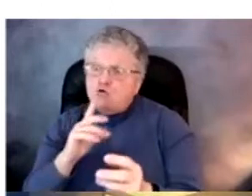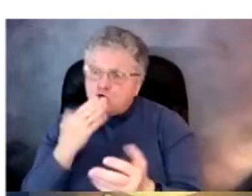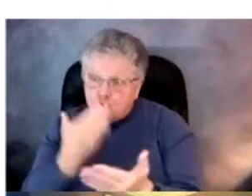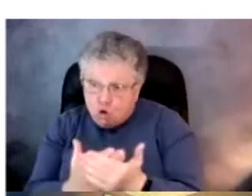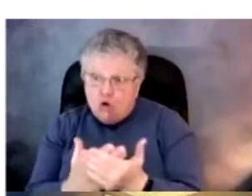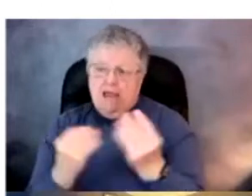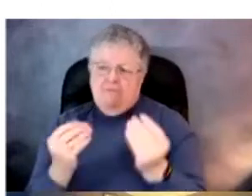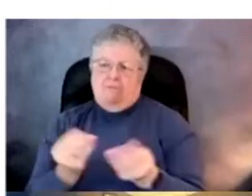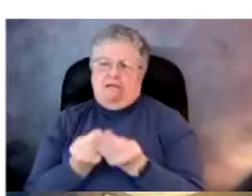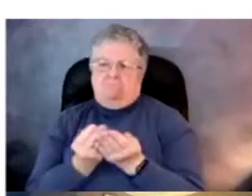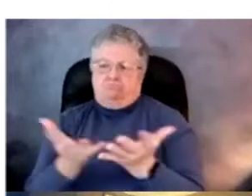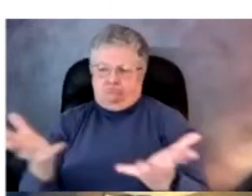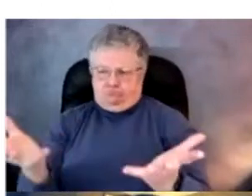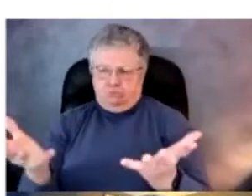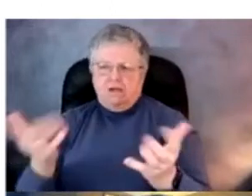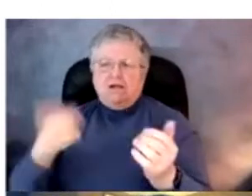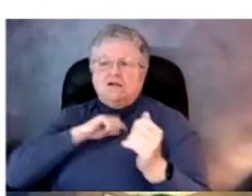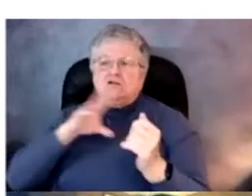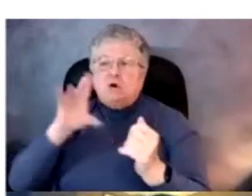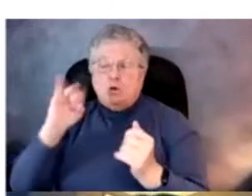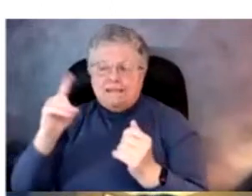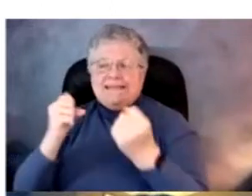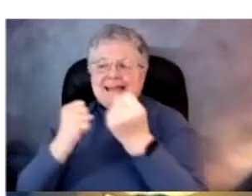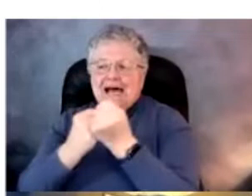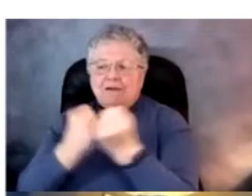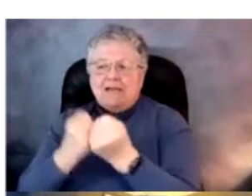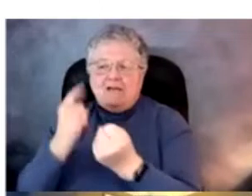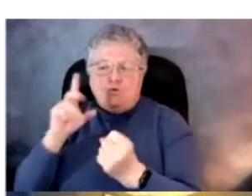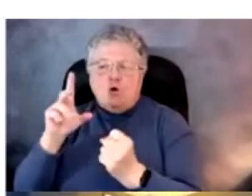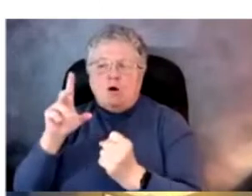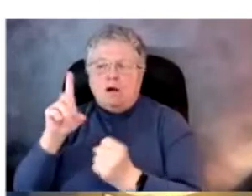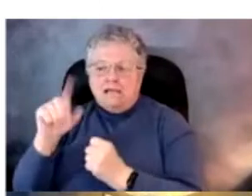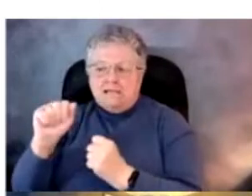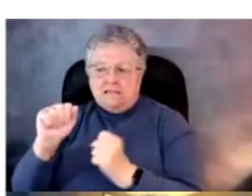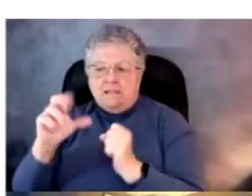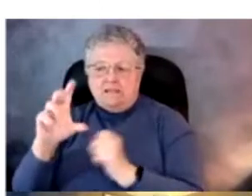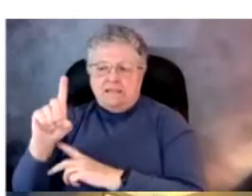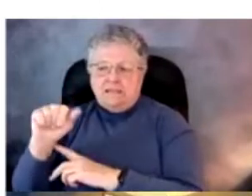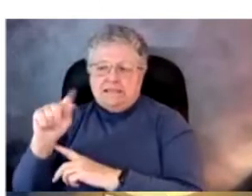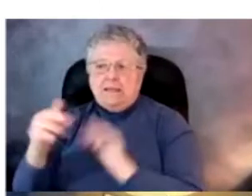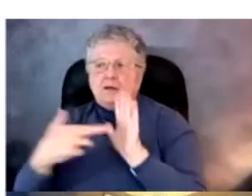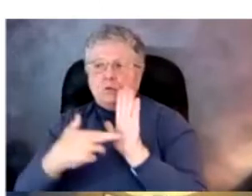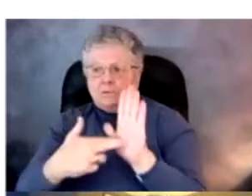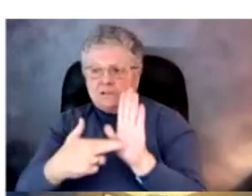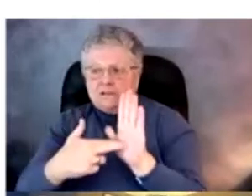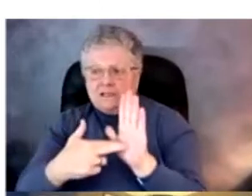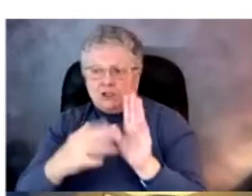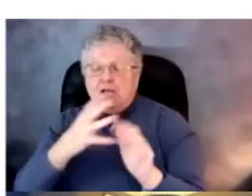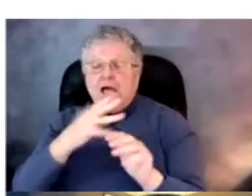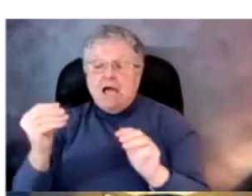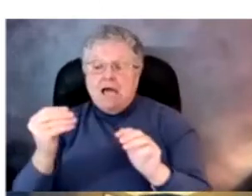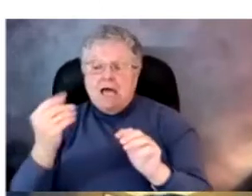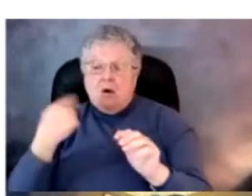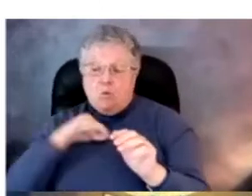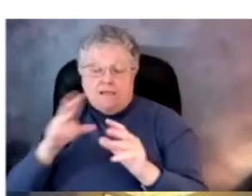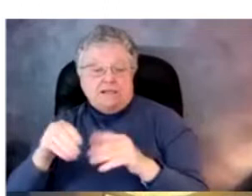we have had the opportunity to advocate for disability data representation and presented at the